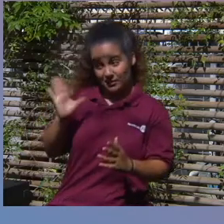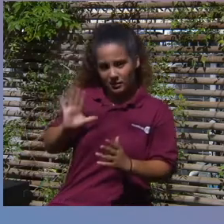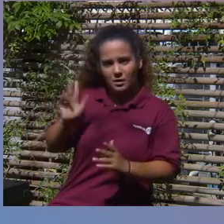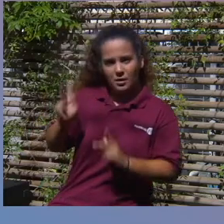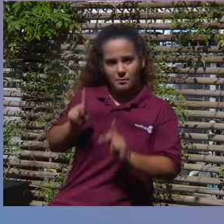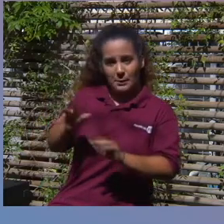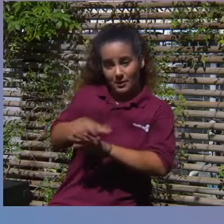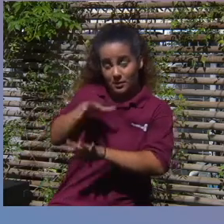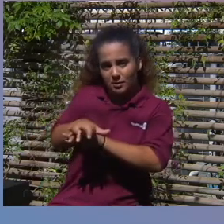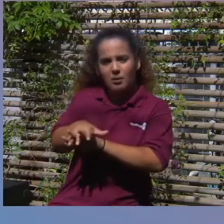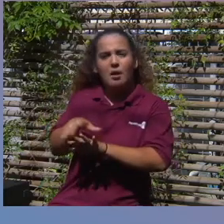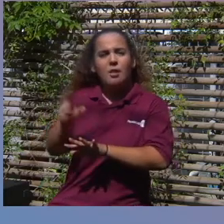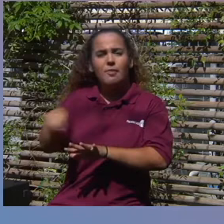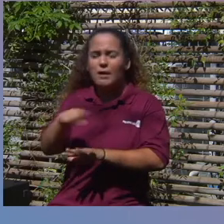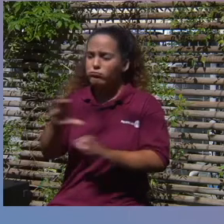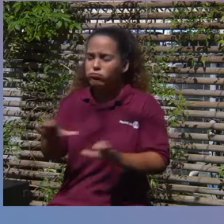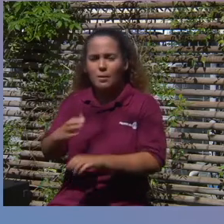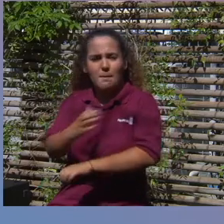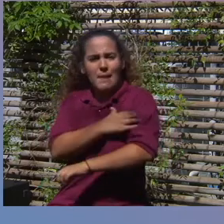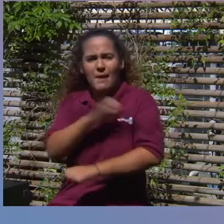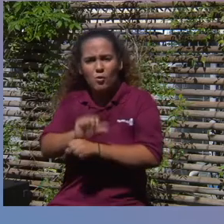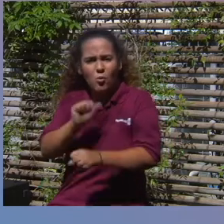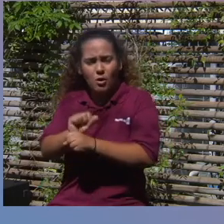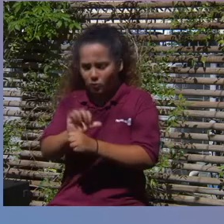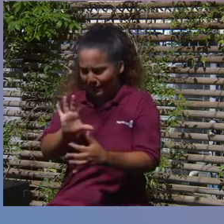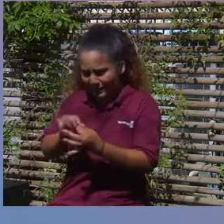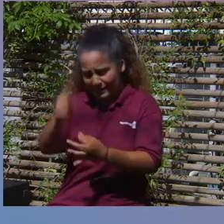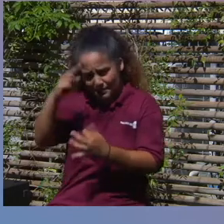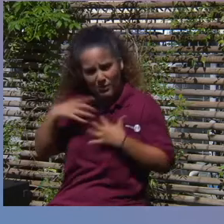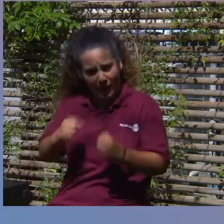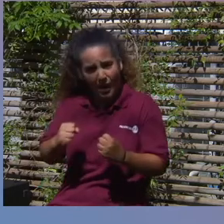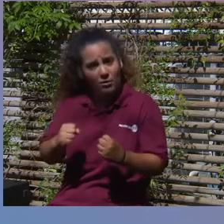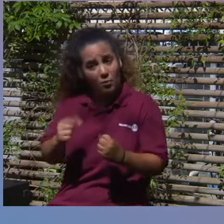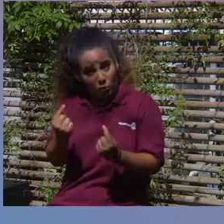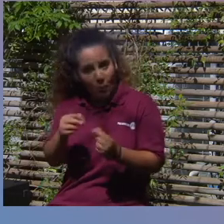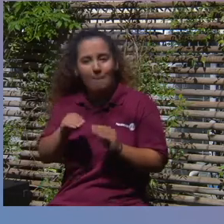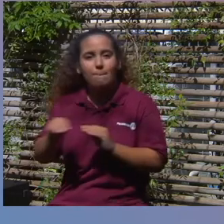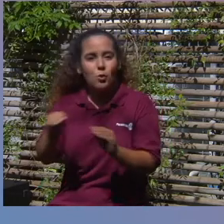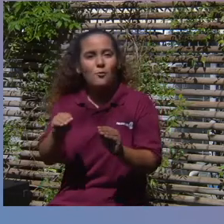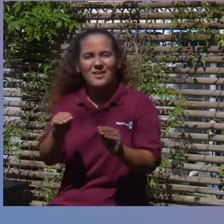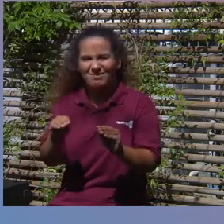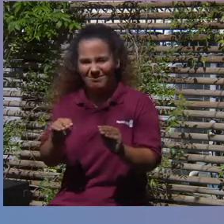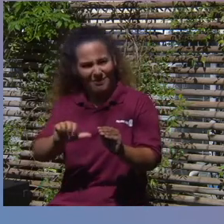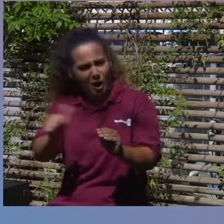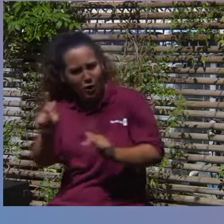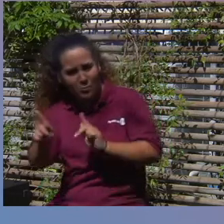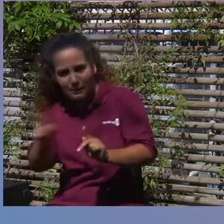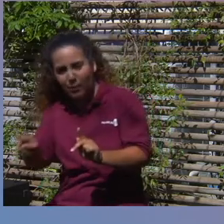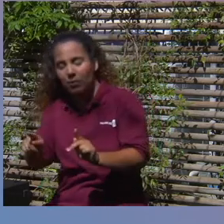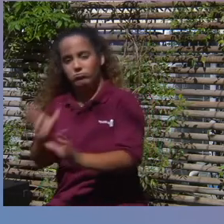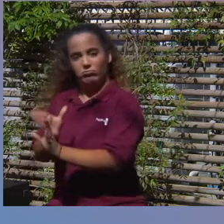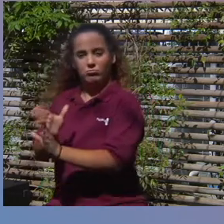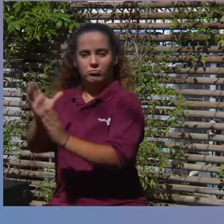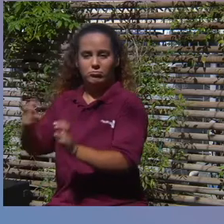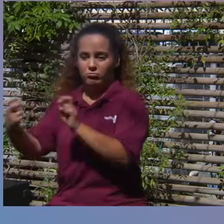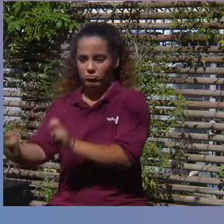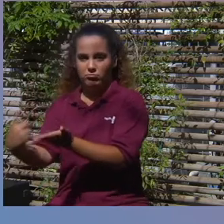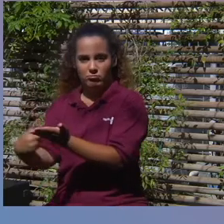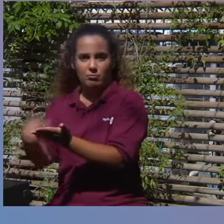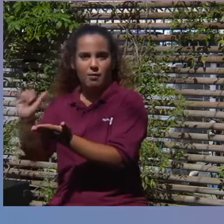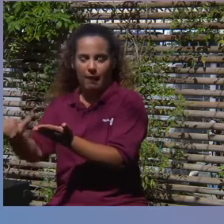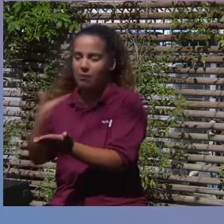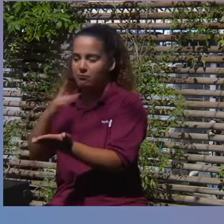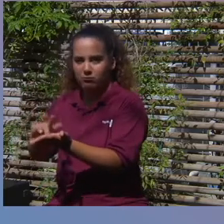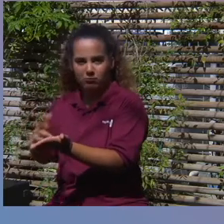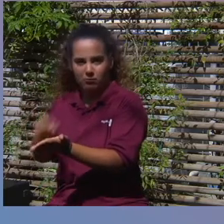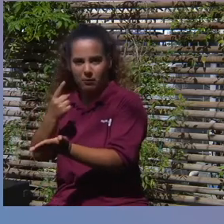more powerful work around mental health than he's seen people in these psychiatric care facilities. Mm-hmm. Acknowledging that social support and connection is what most people need to